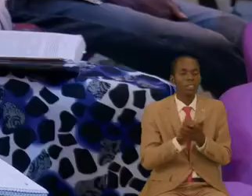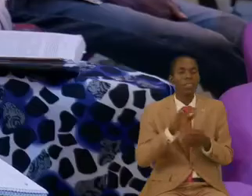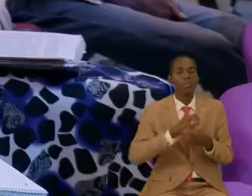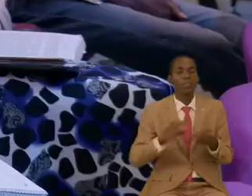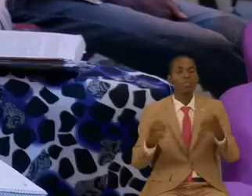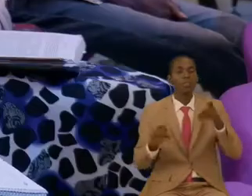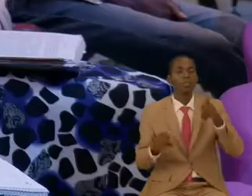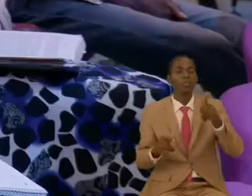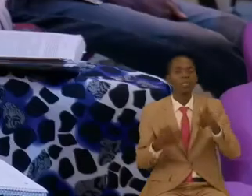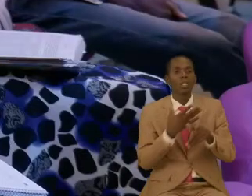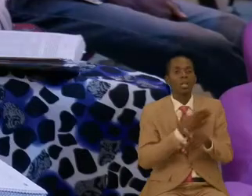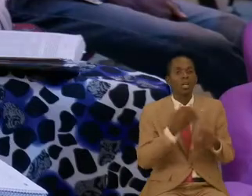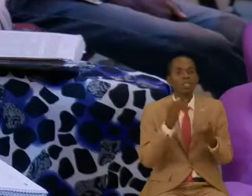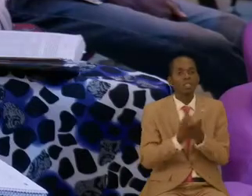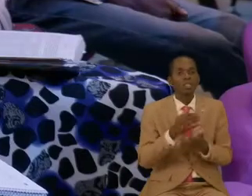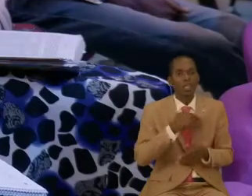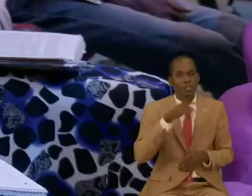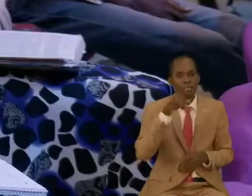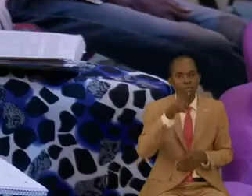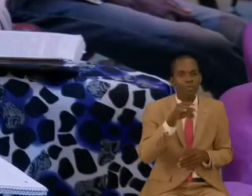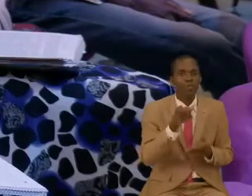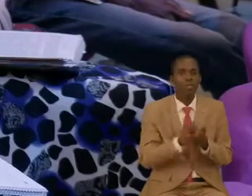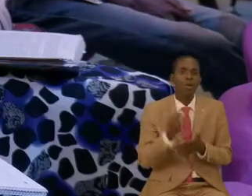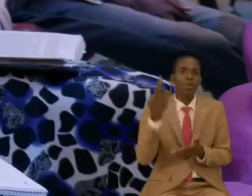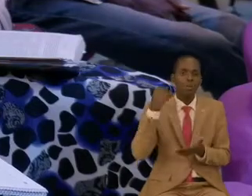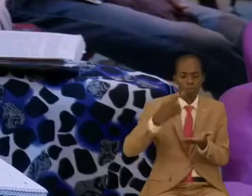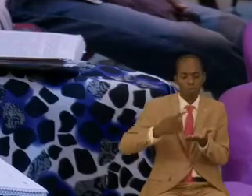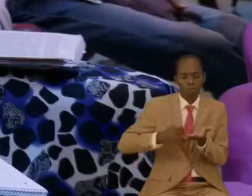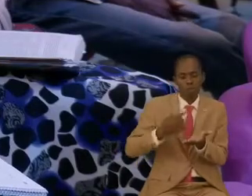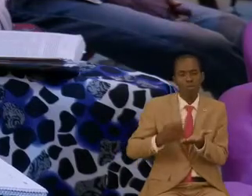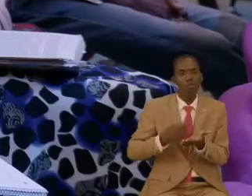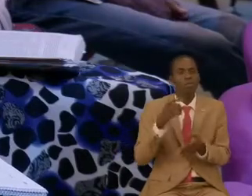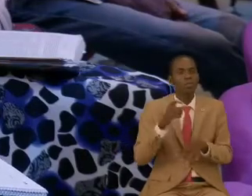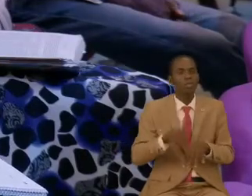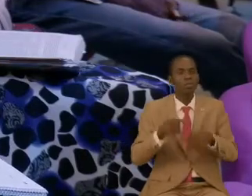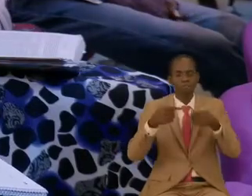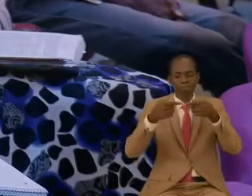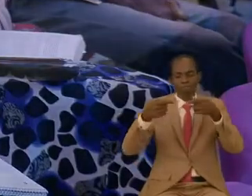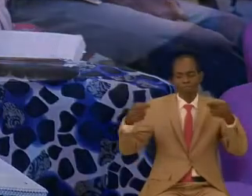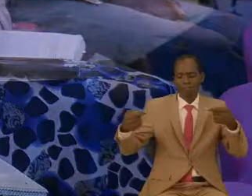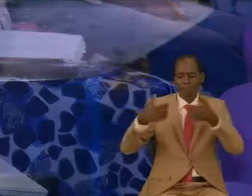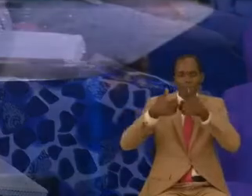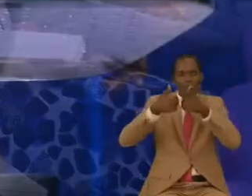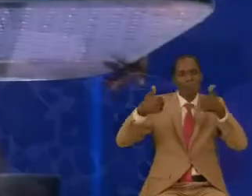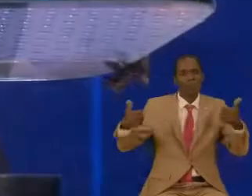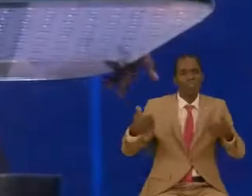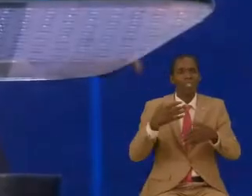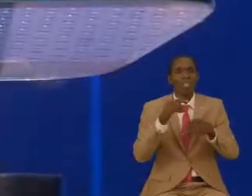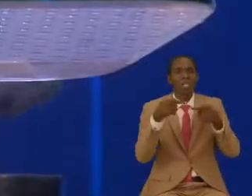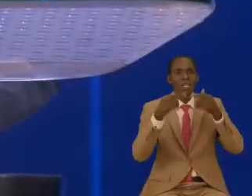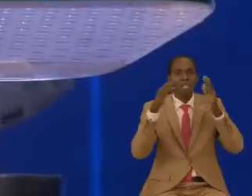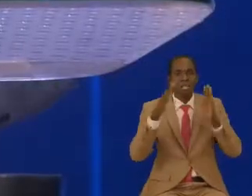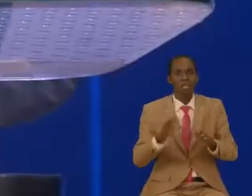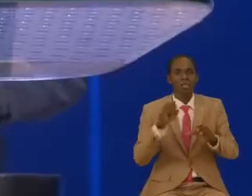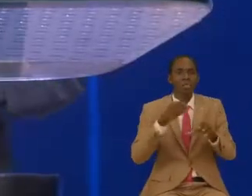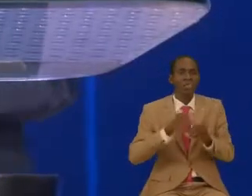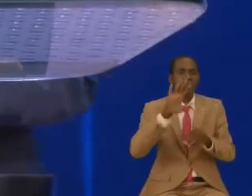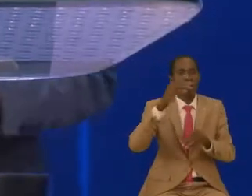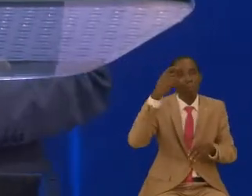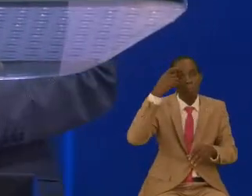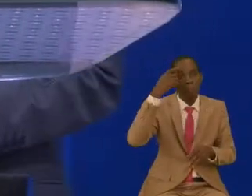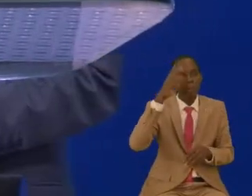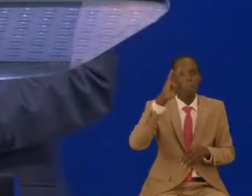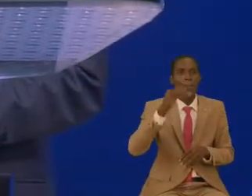it says, and you that were sometime alienated, separated, and enemies in your mind